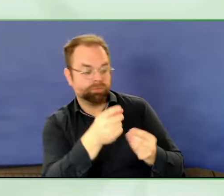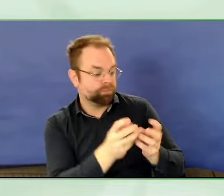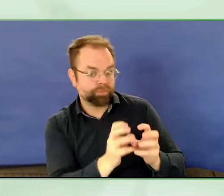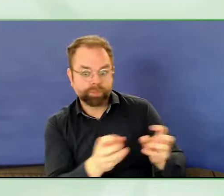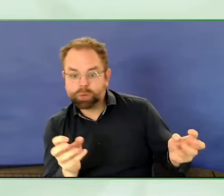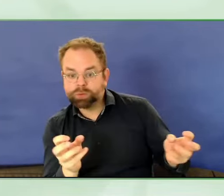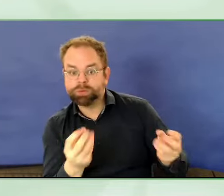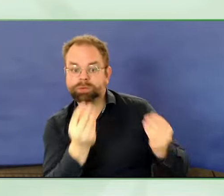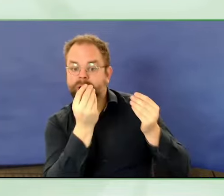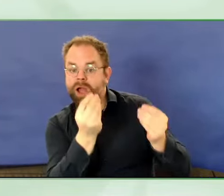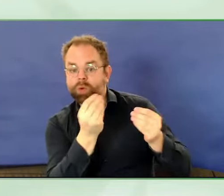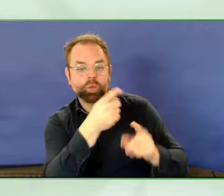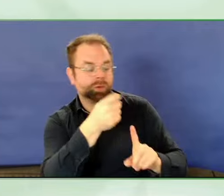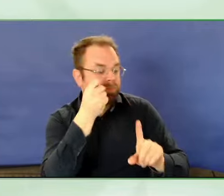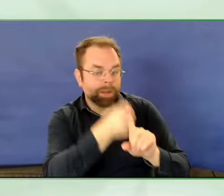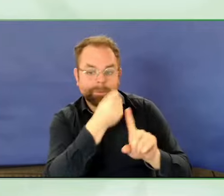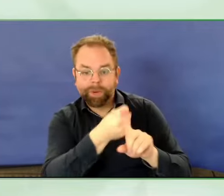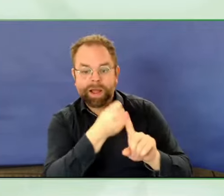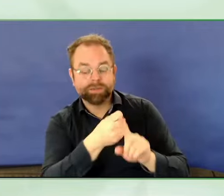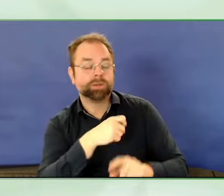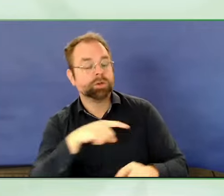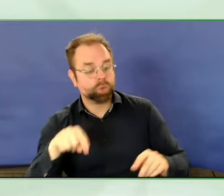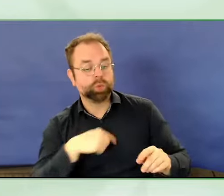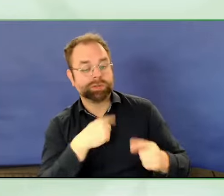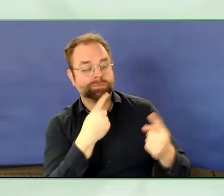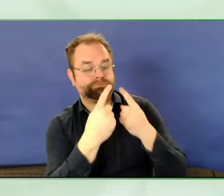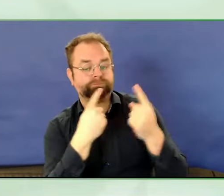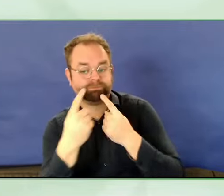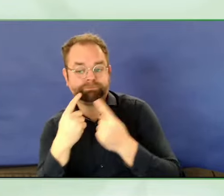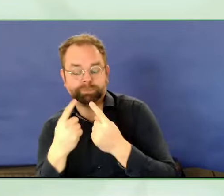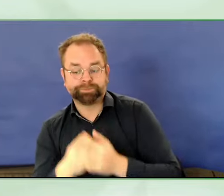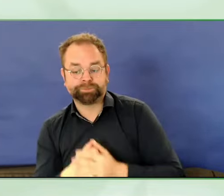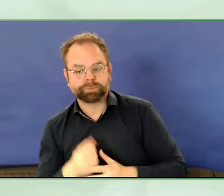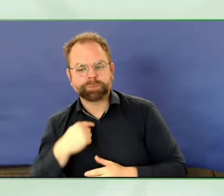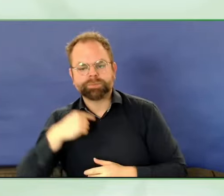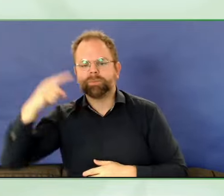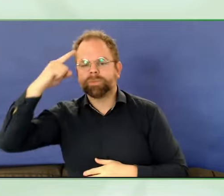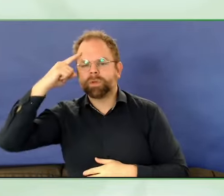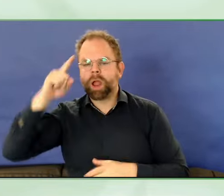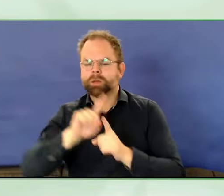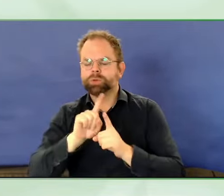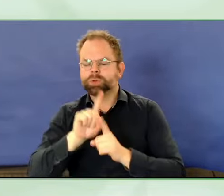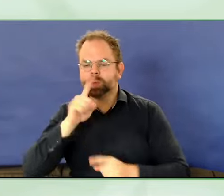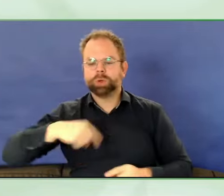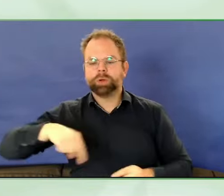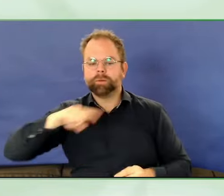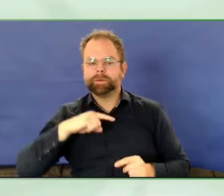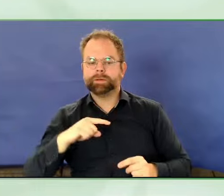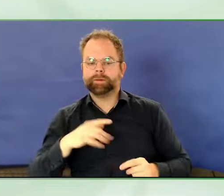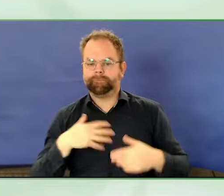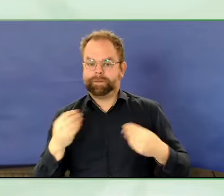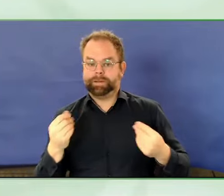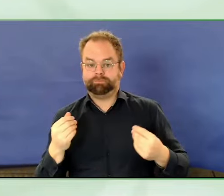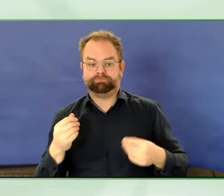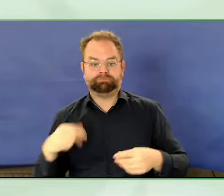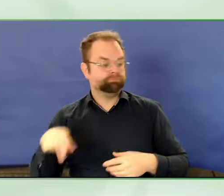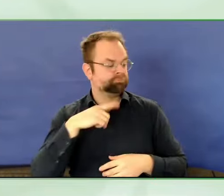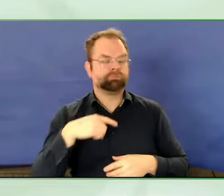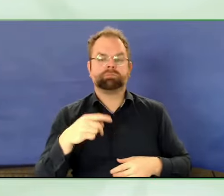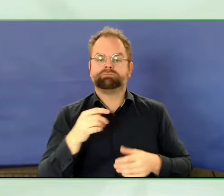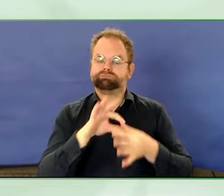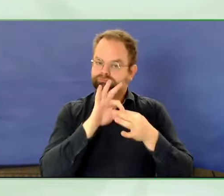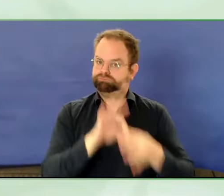barriers happen. That is so Zero Project of you to have that aim at the back of your head. I'm really, really